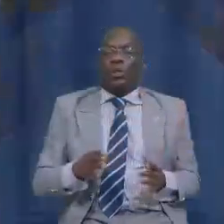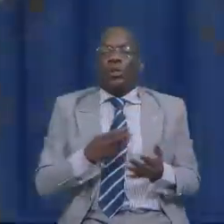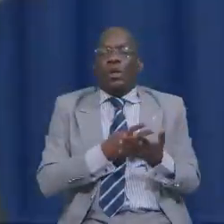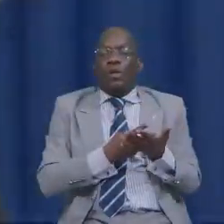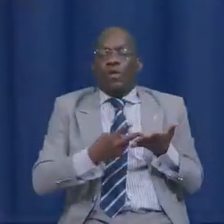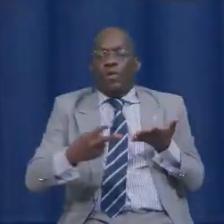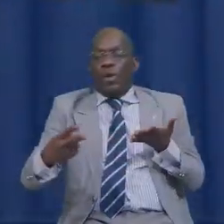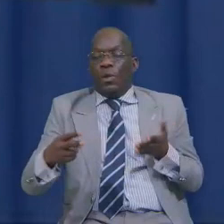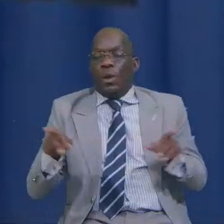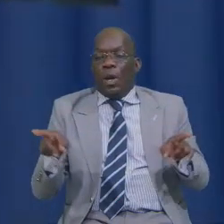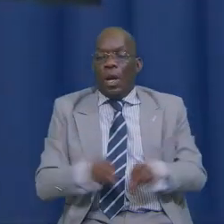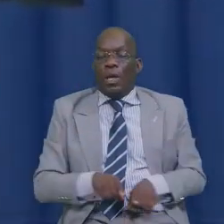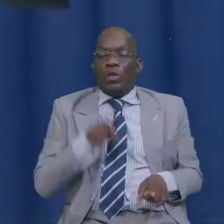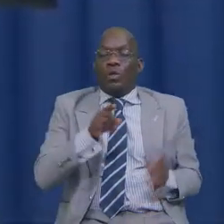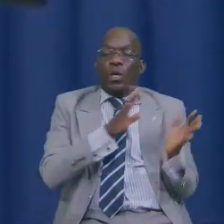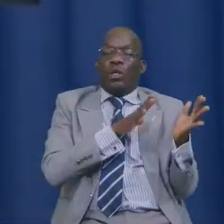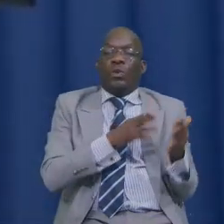you used to expect.